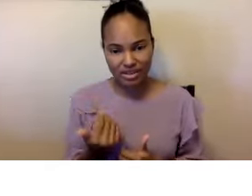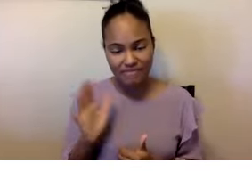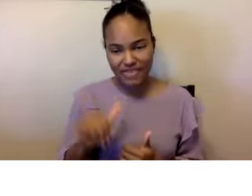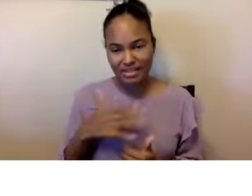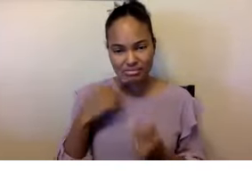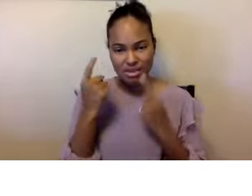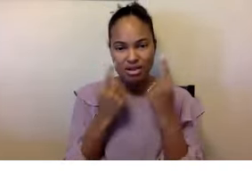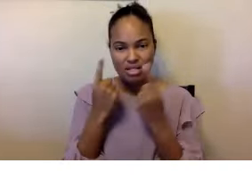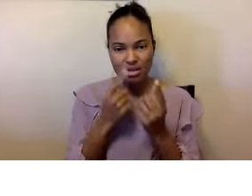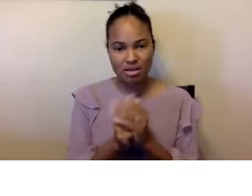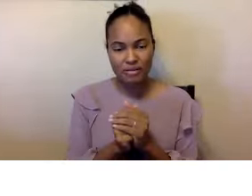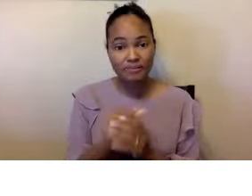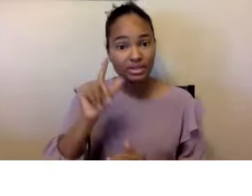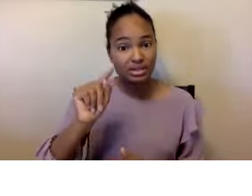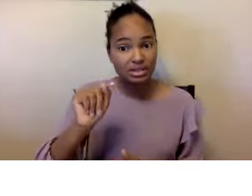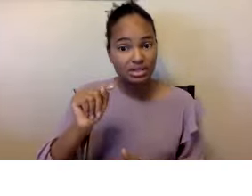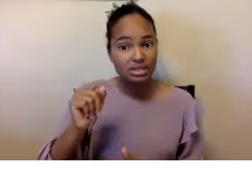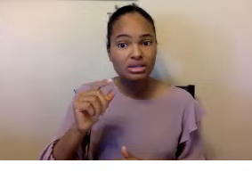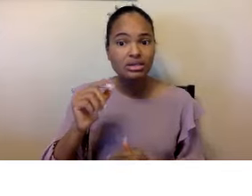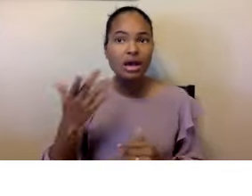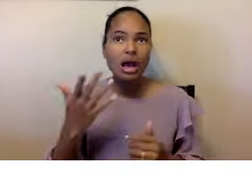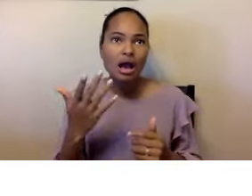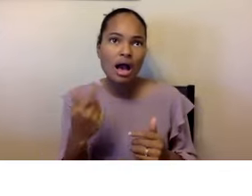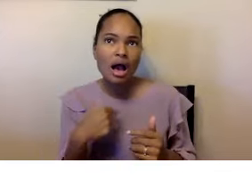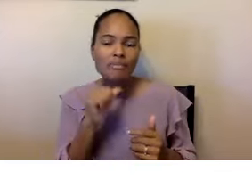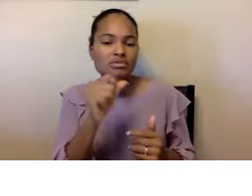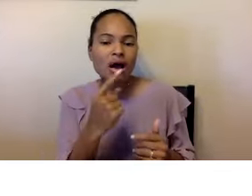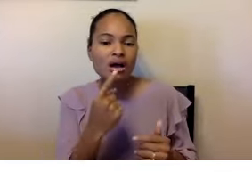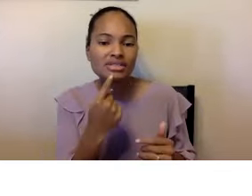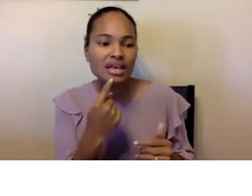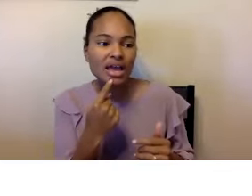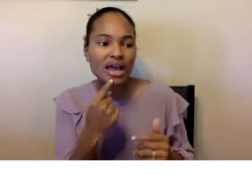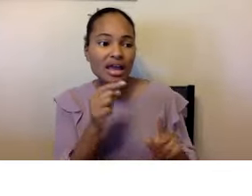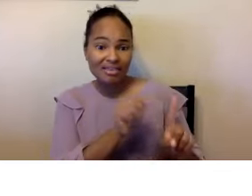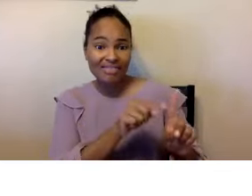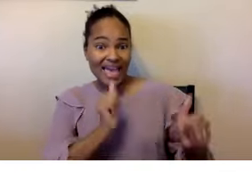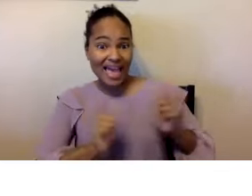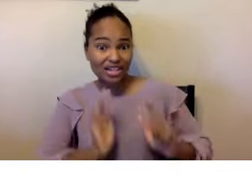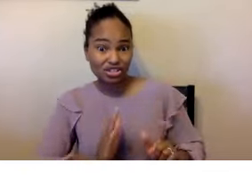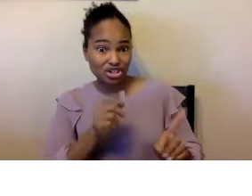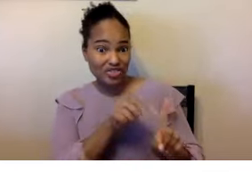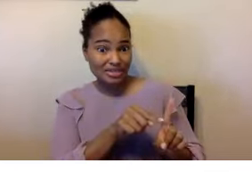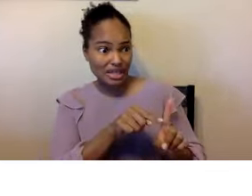What do you think, TJ? Not saying that actors haven't done a good job.